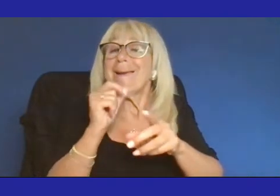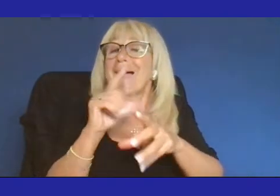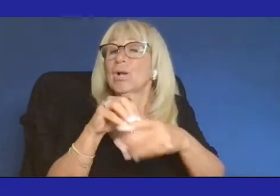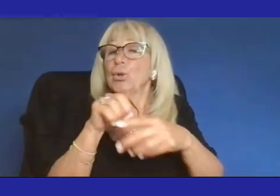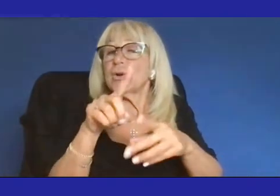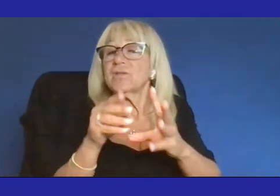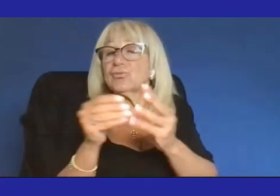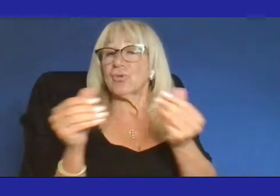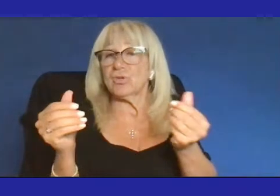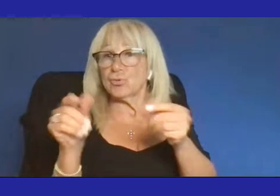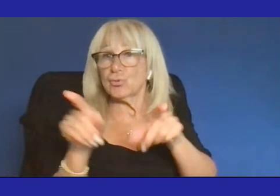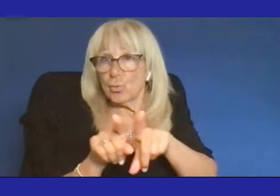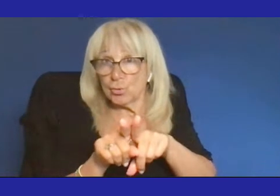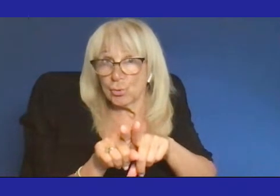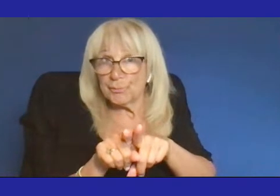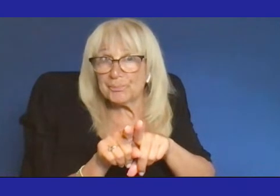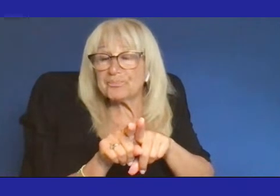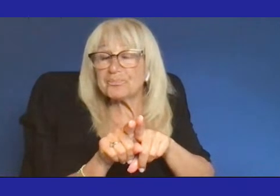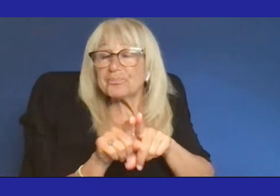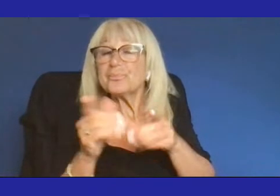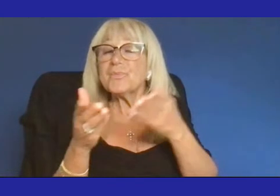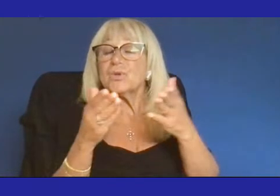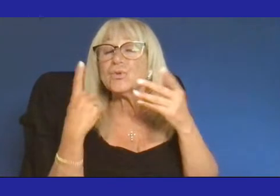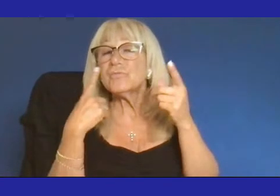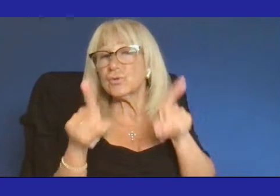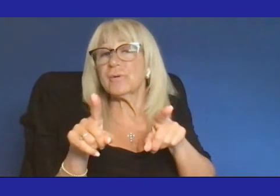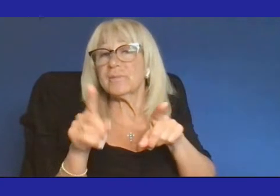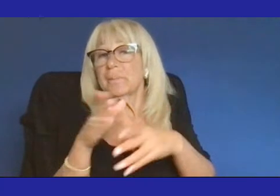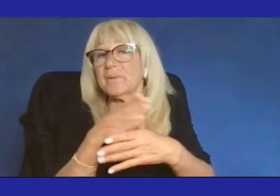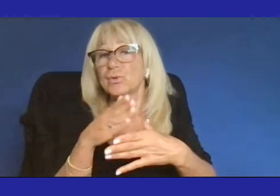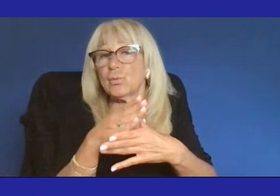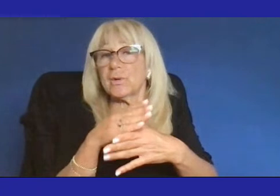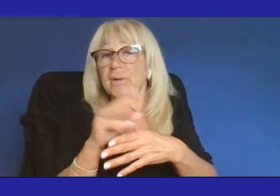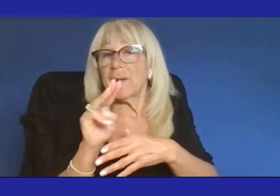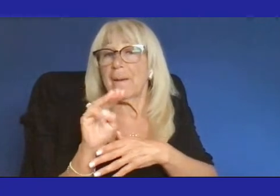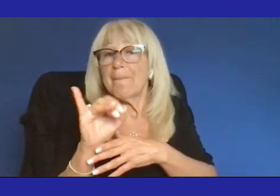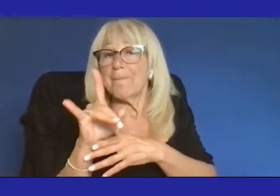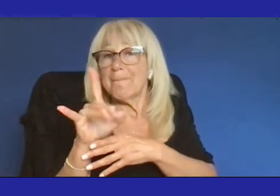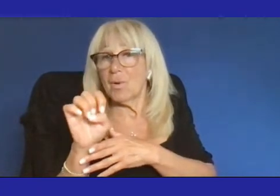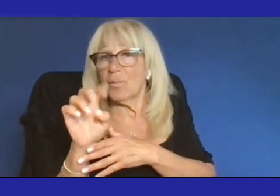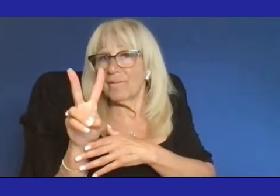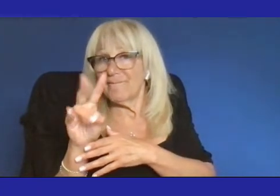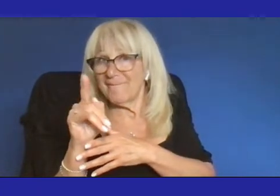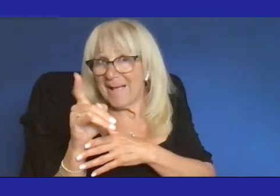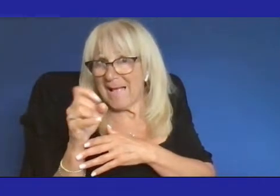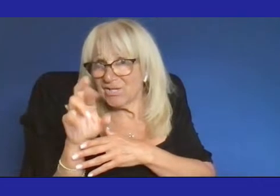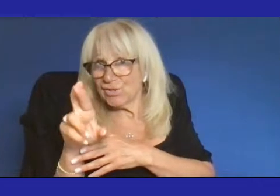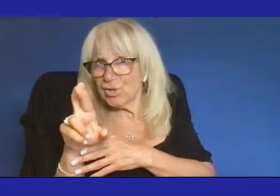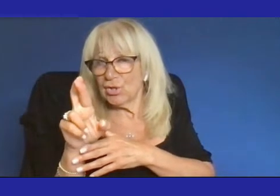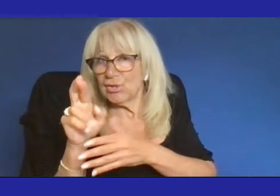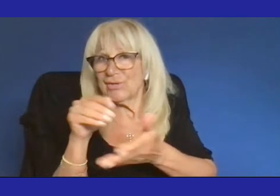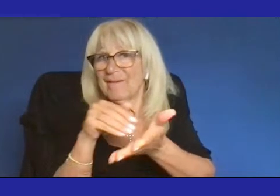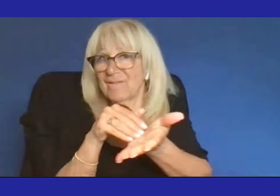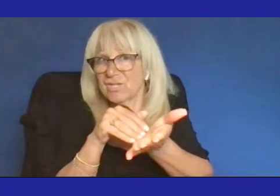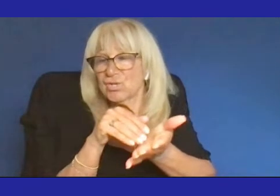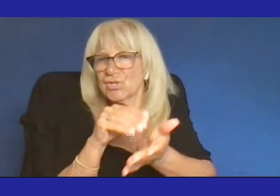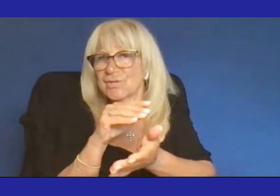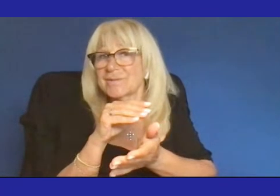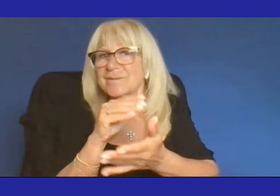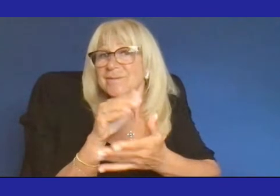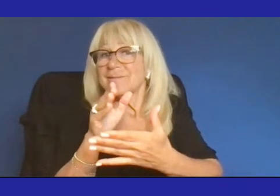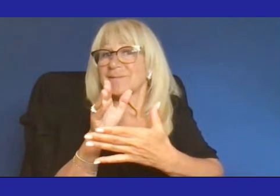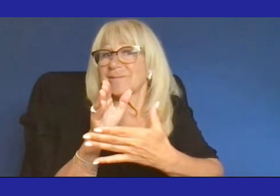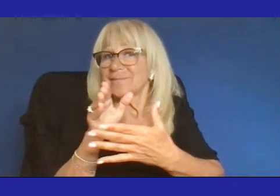the service agreement between mobile vascular physicians, where they